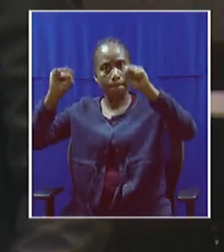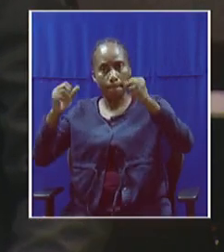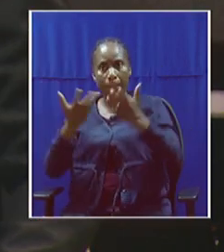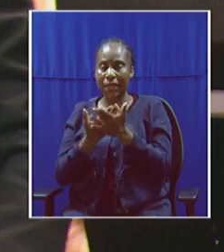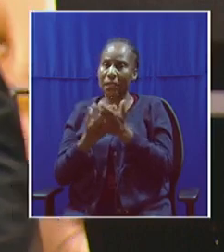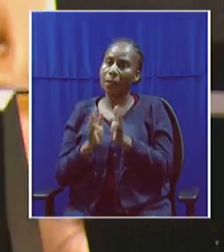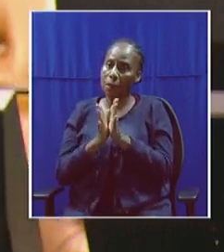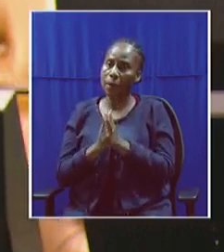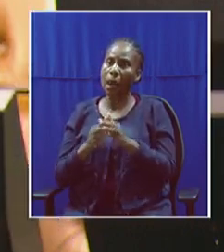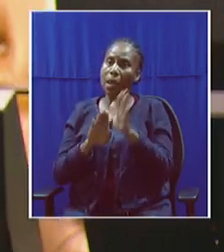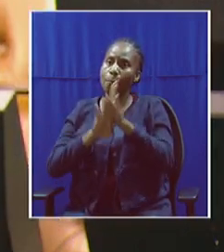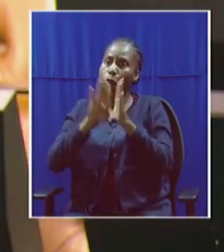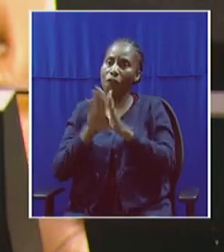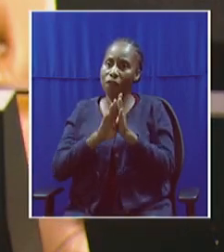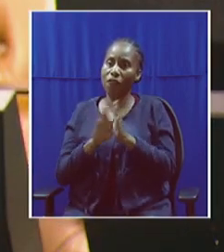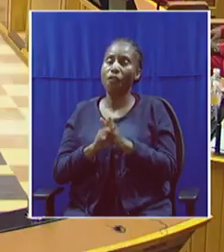thank you very